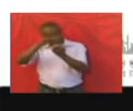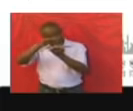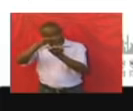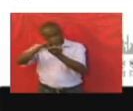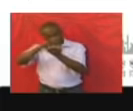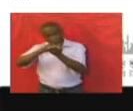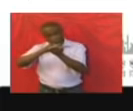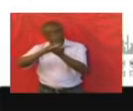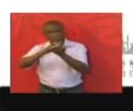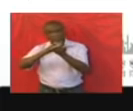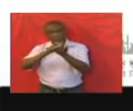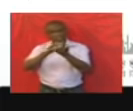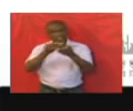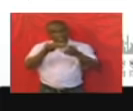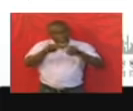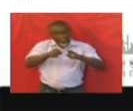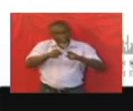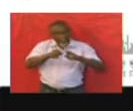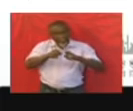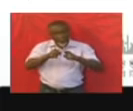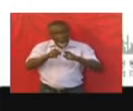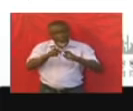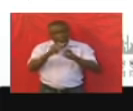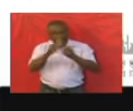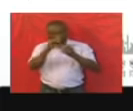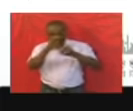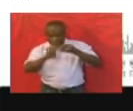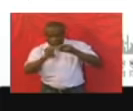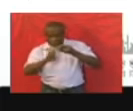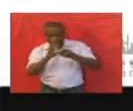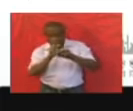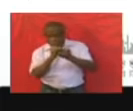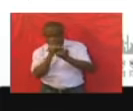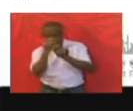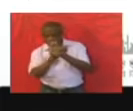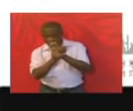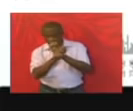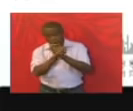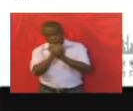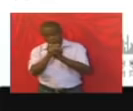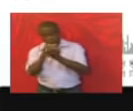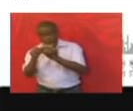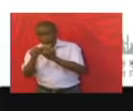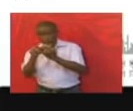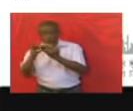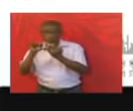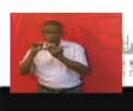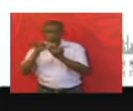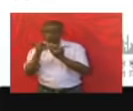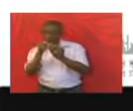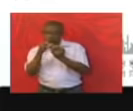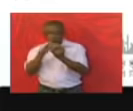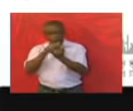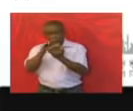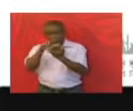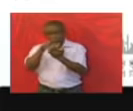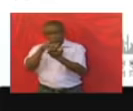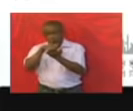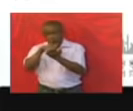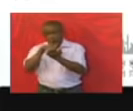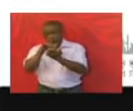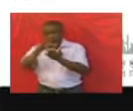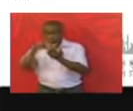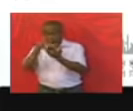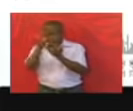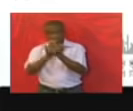through the middle to the end of May, through June, into July, and between July and August, we see that those bars have